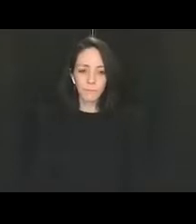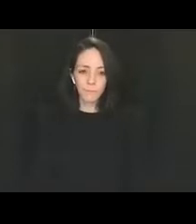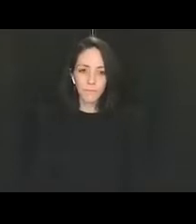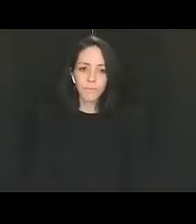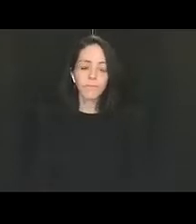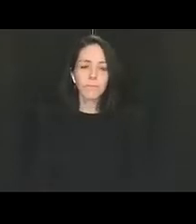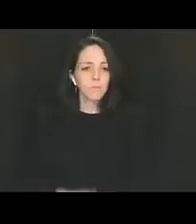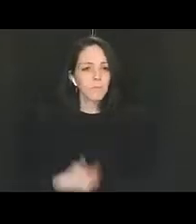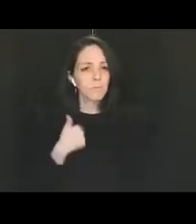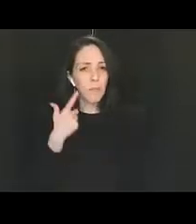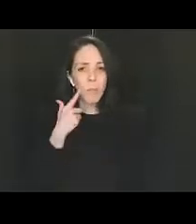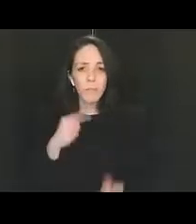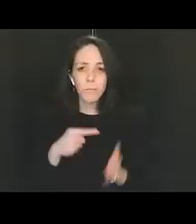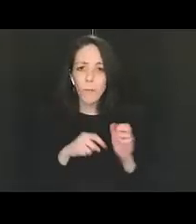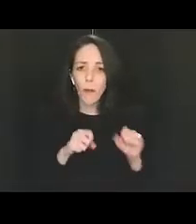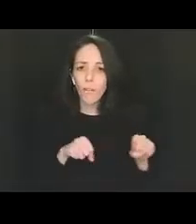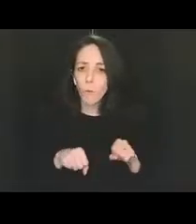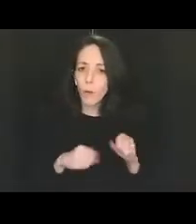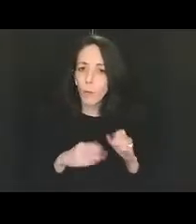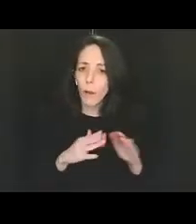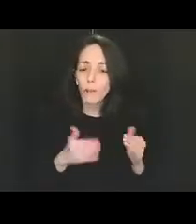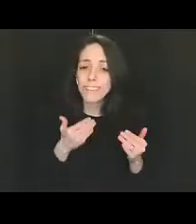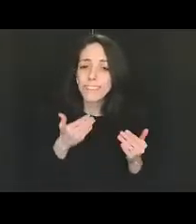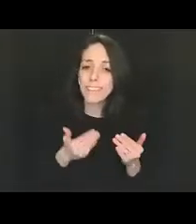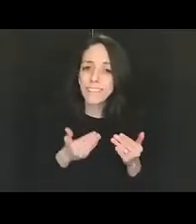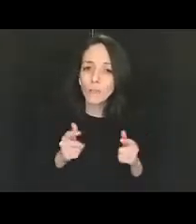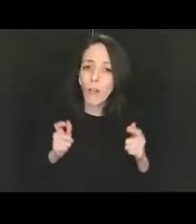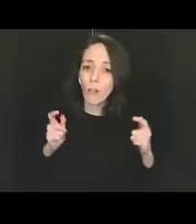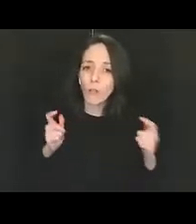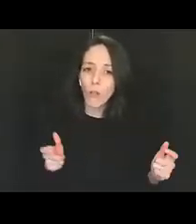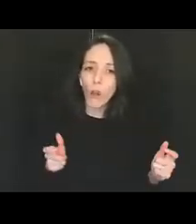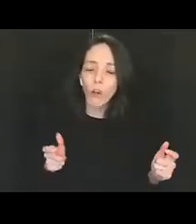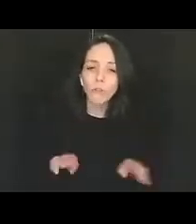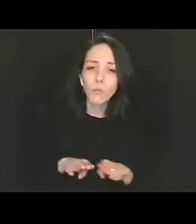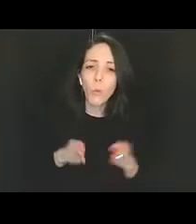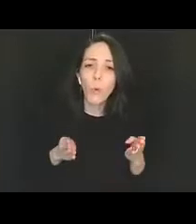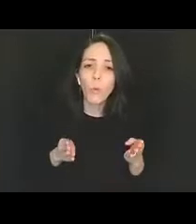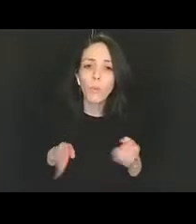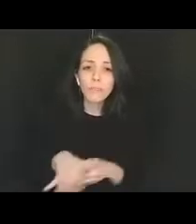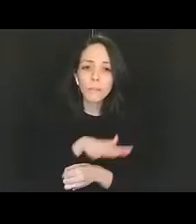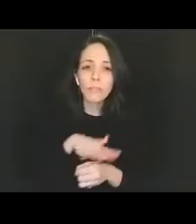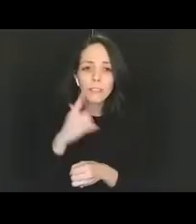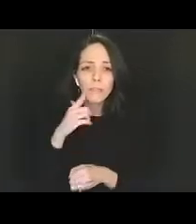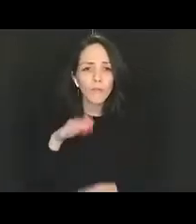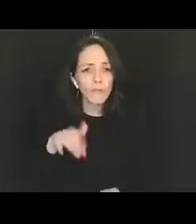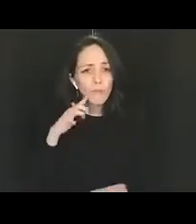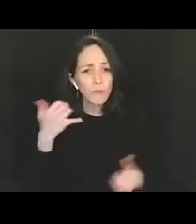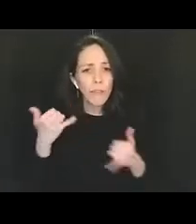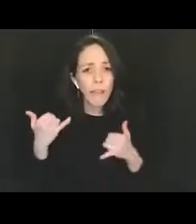large spaces where children can play and stuff. So be